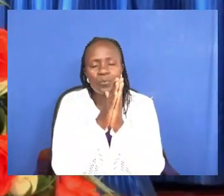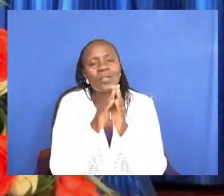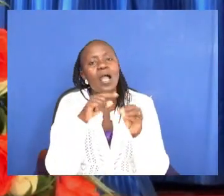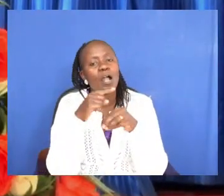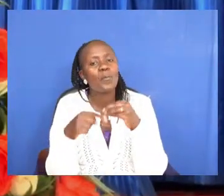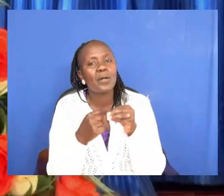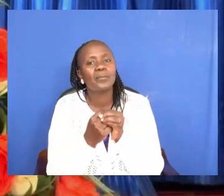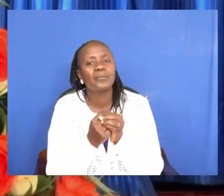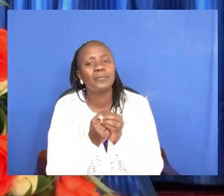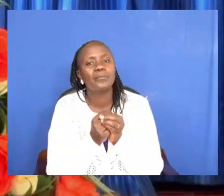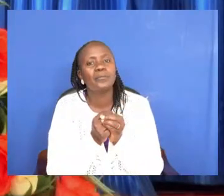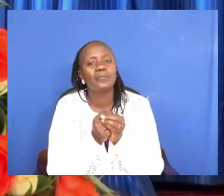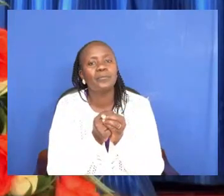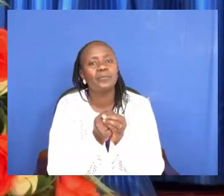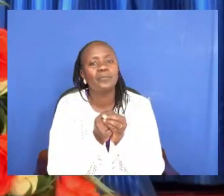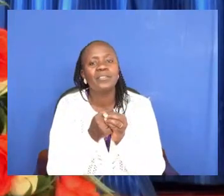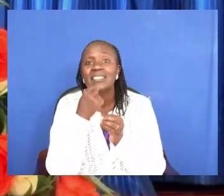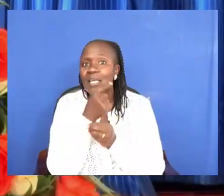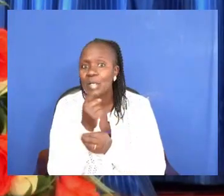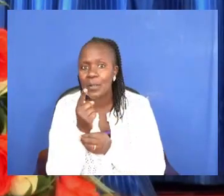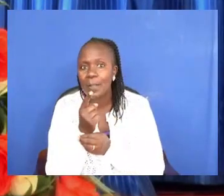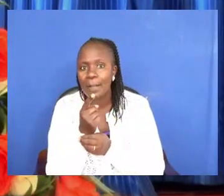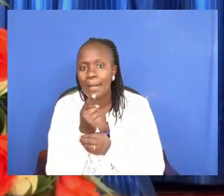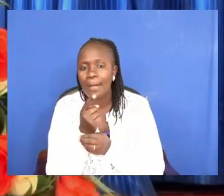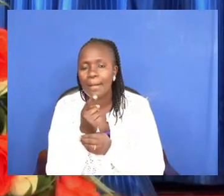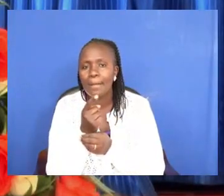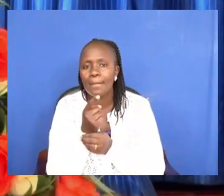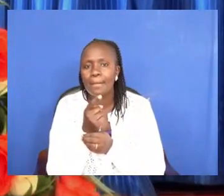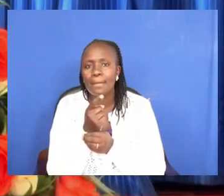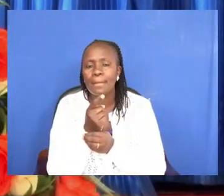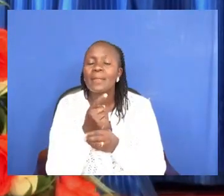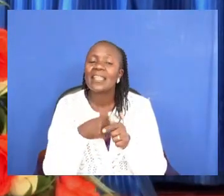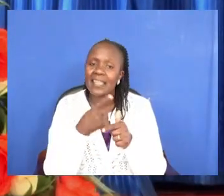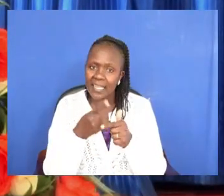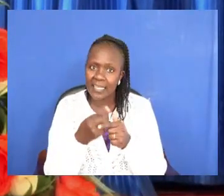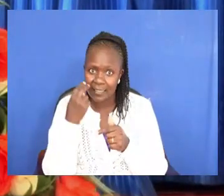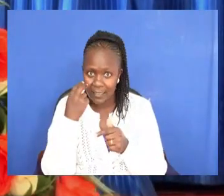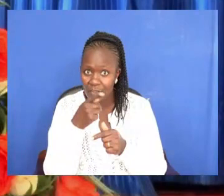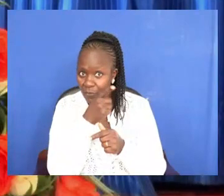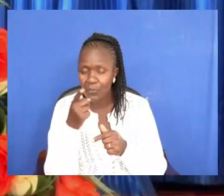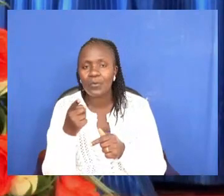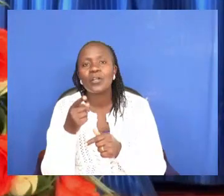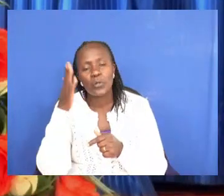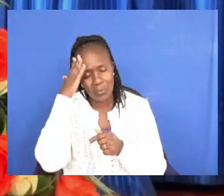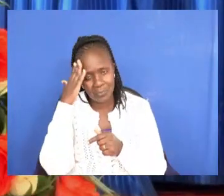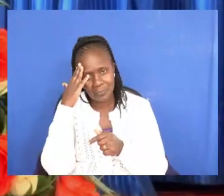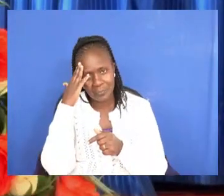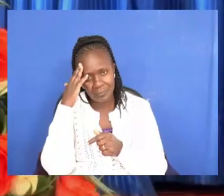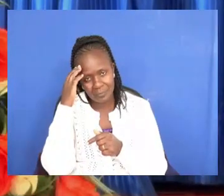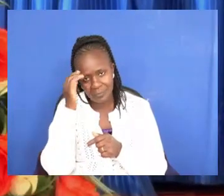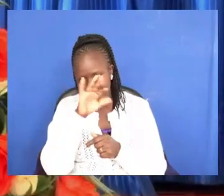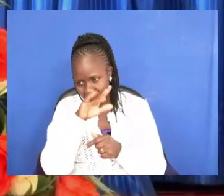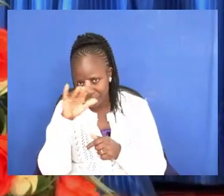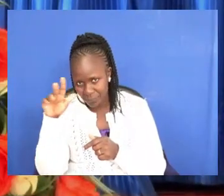about, I'm not going to tell you. I want to spell it out and then see if you can say what it